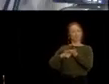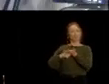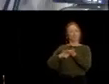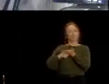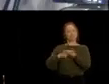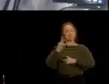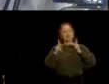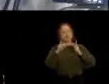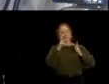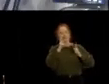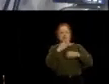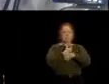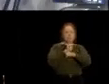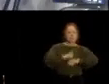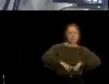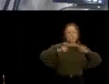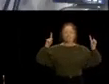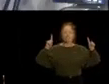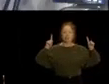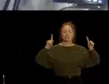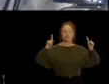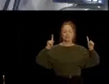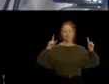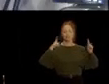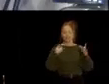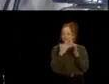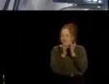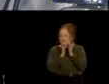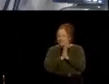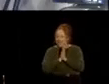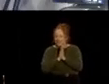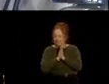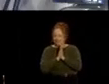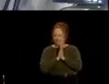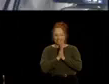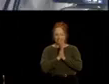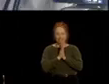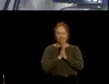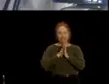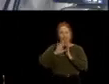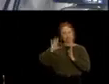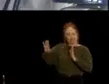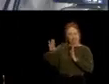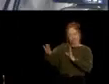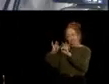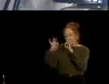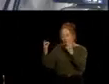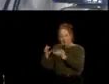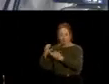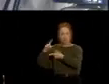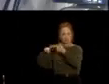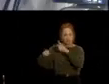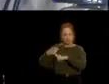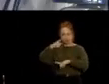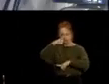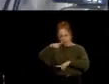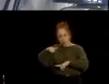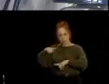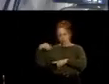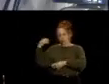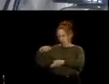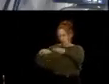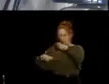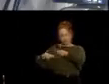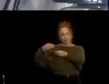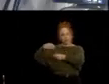friends and family of the Family Cafe if they would, of Justin Dart, I'm sorry, if they'd help carry forward this tradition.